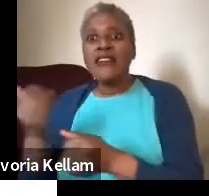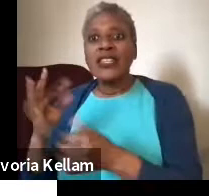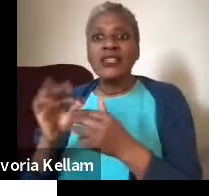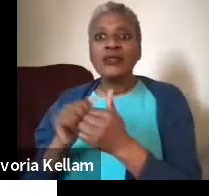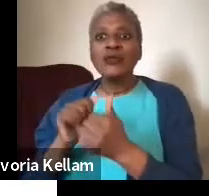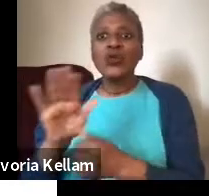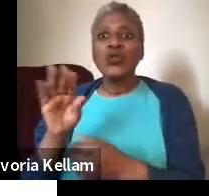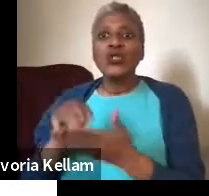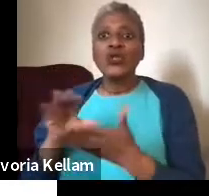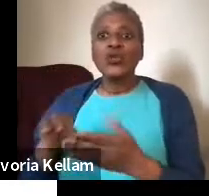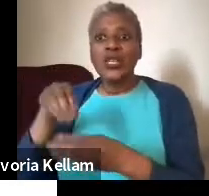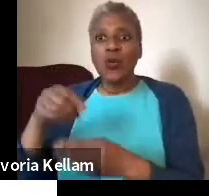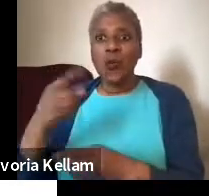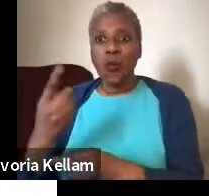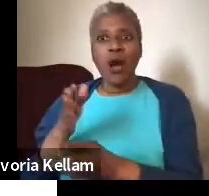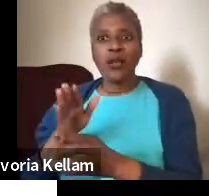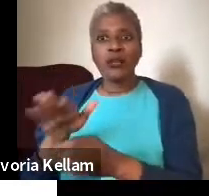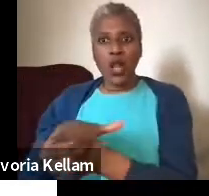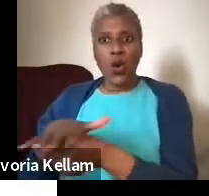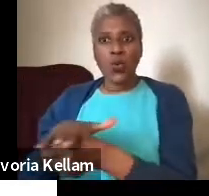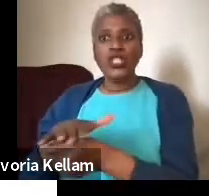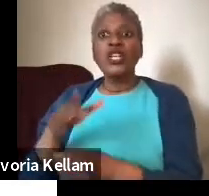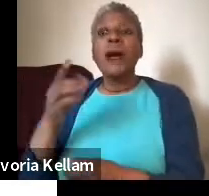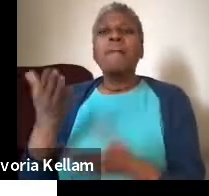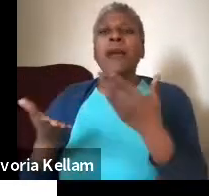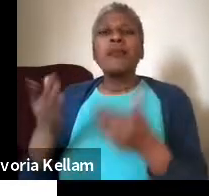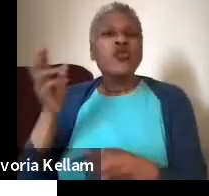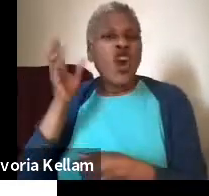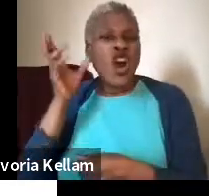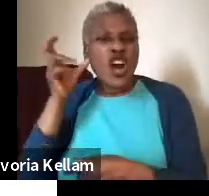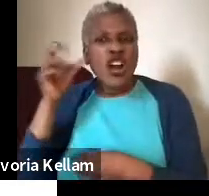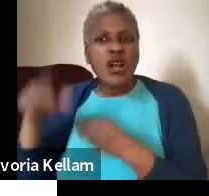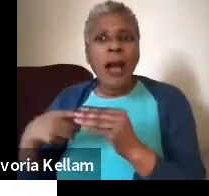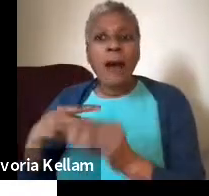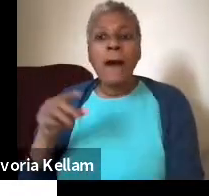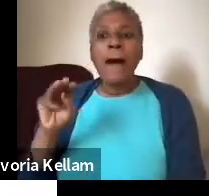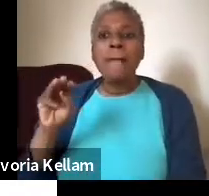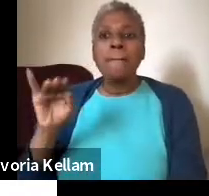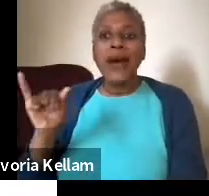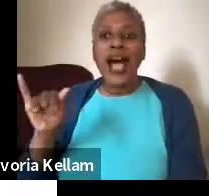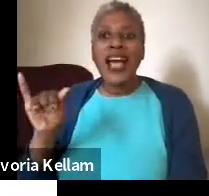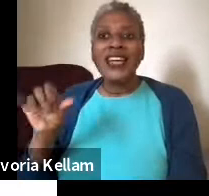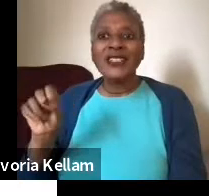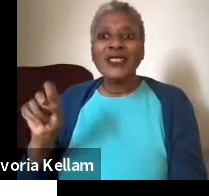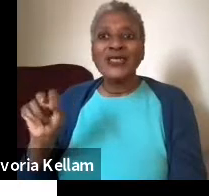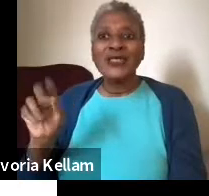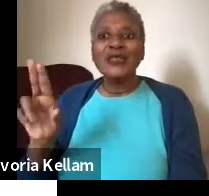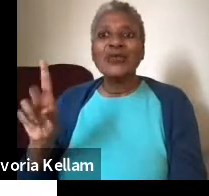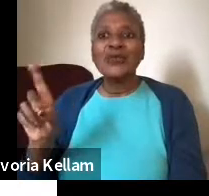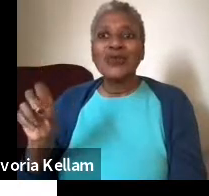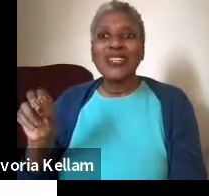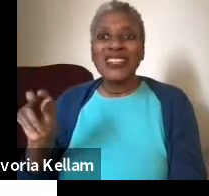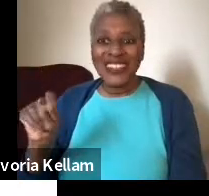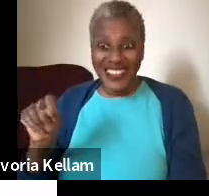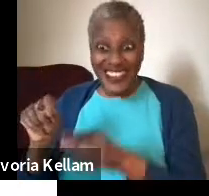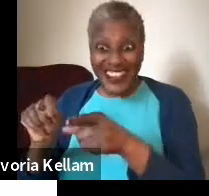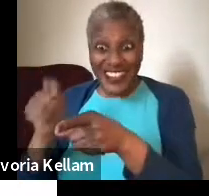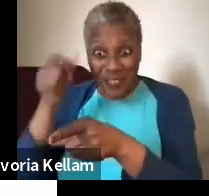may have heard of it as NYCDOE or My Student, and you'll learn more about it